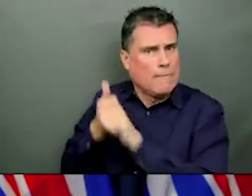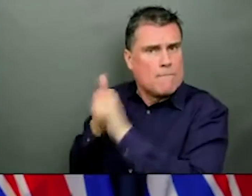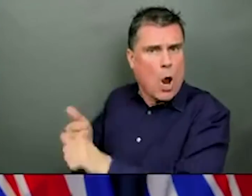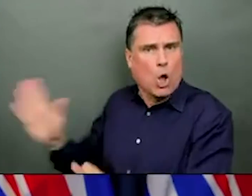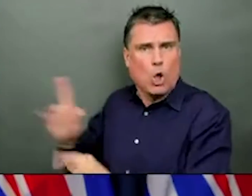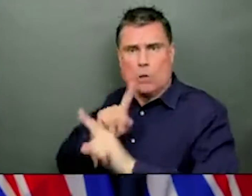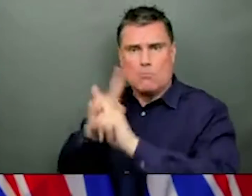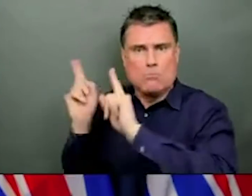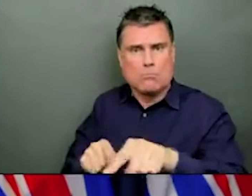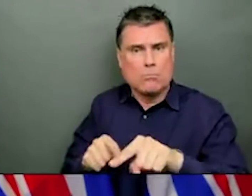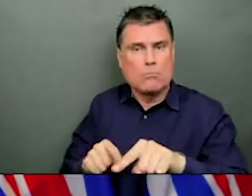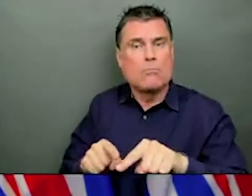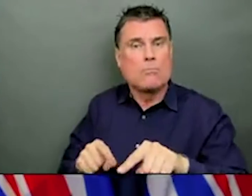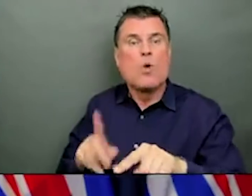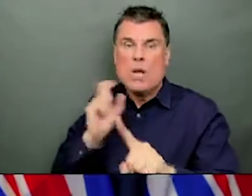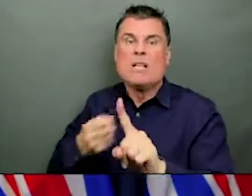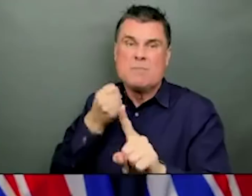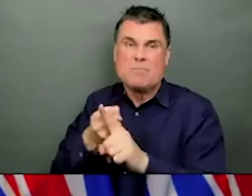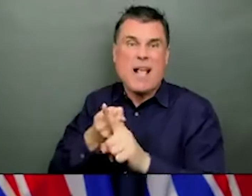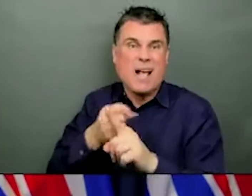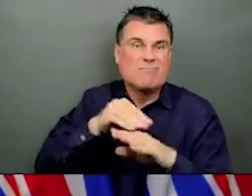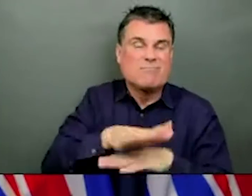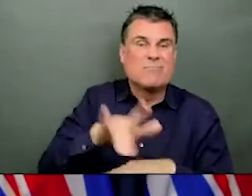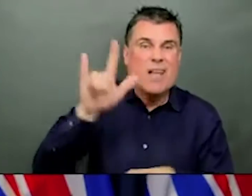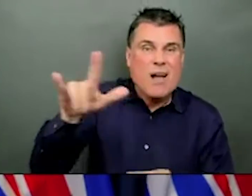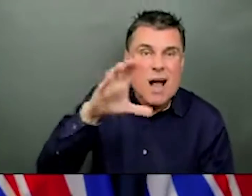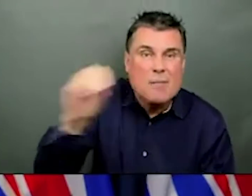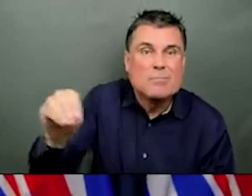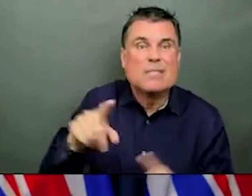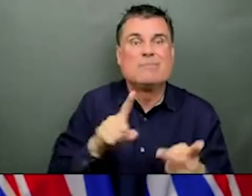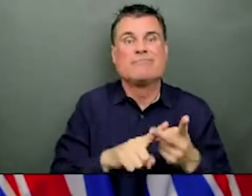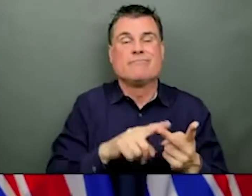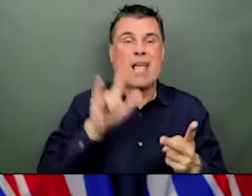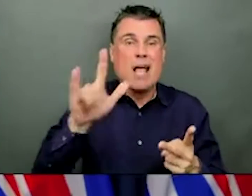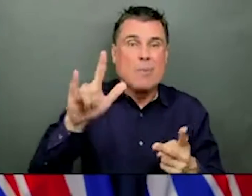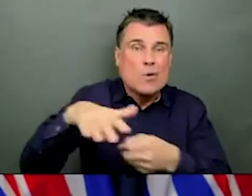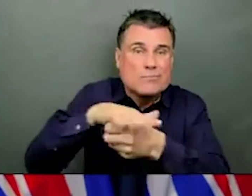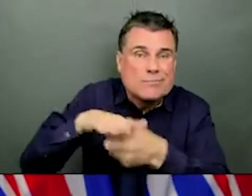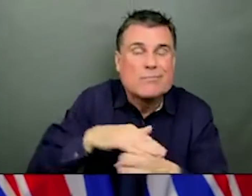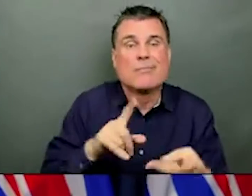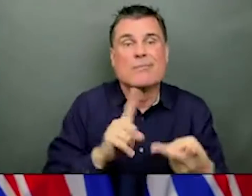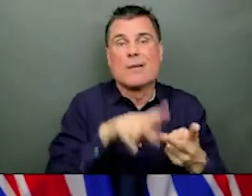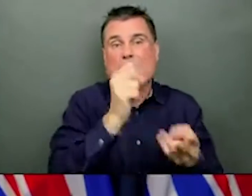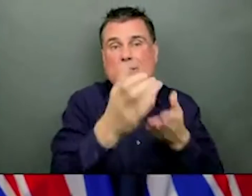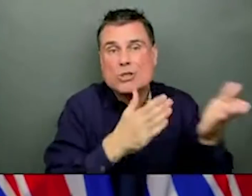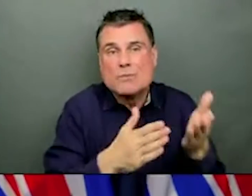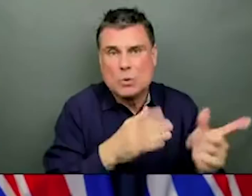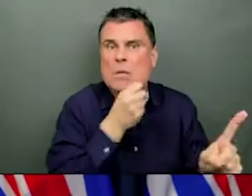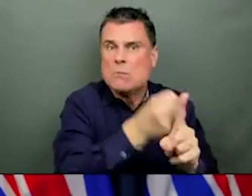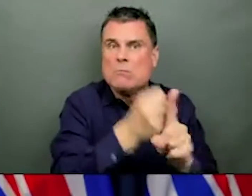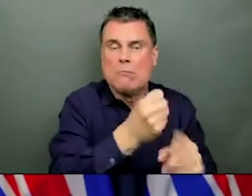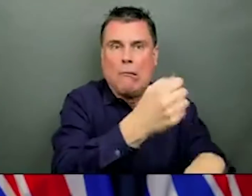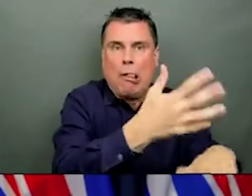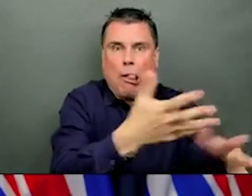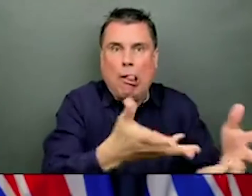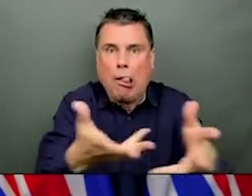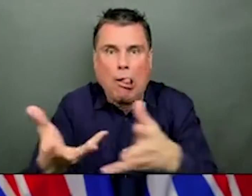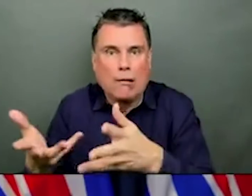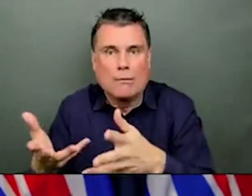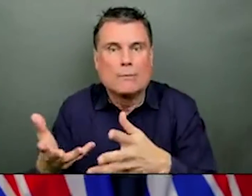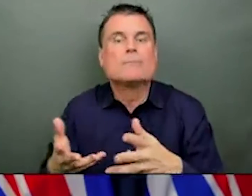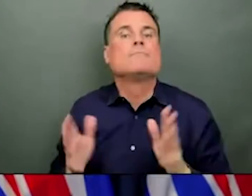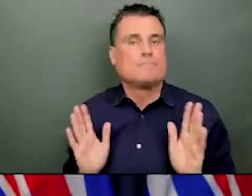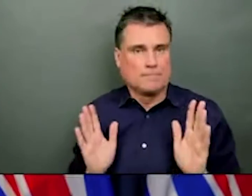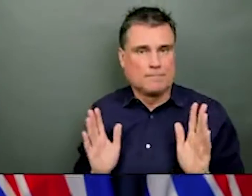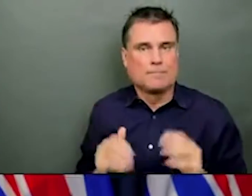and the call center, profoundly disappointed, take full responsibility for that. That's the responsibility of government to make sure that we have the right